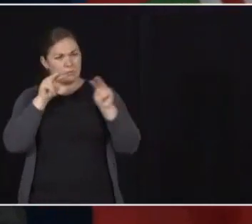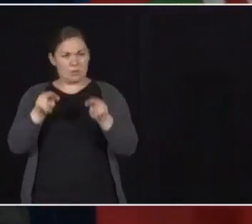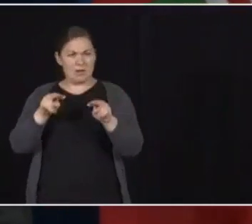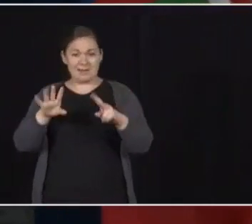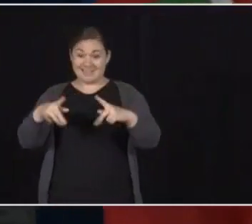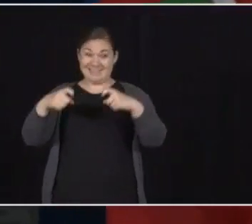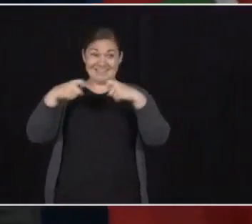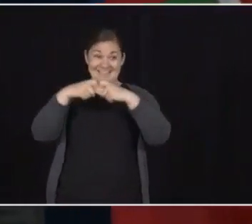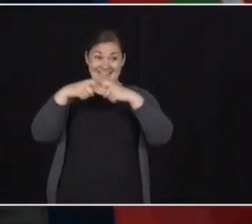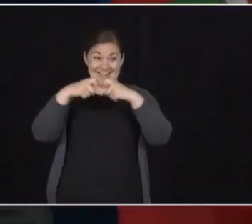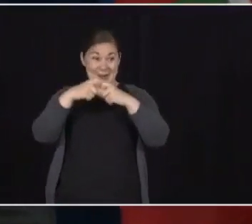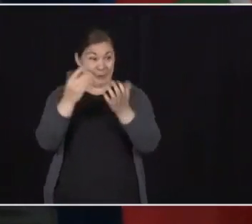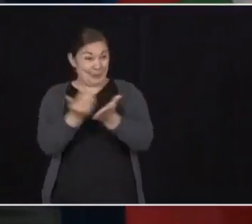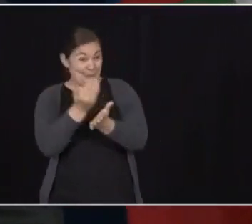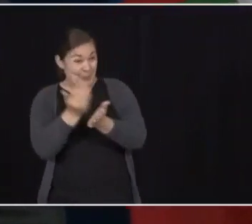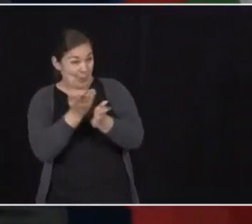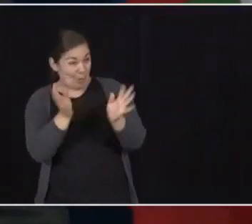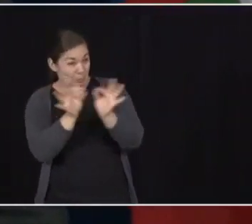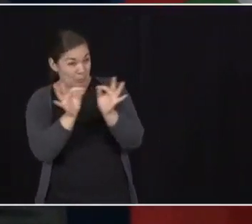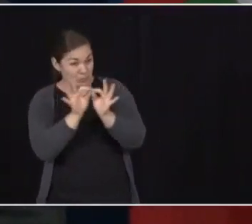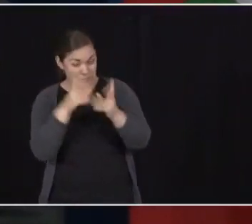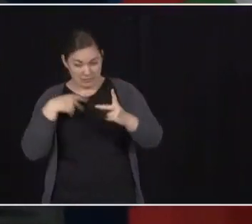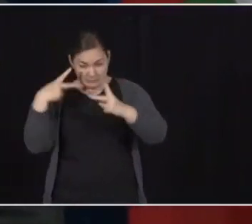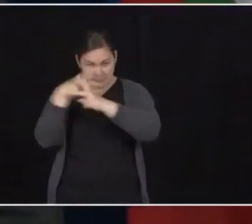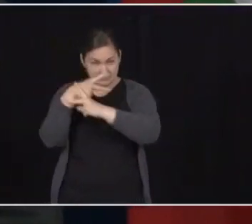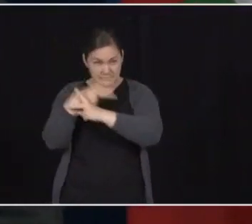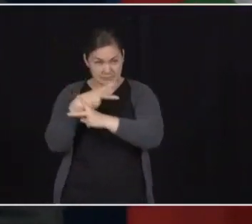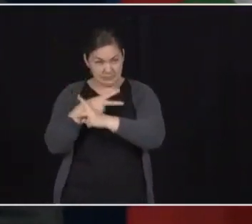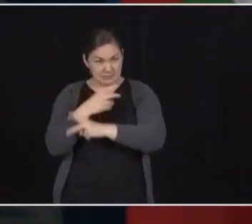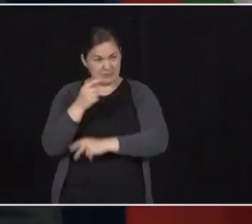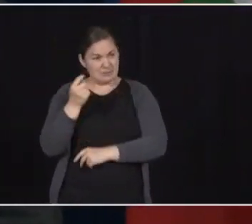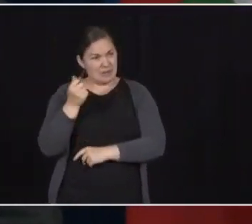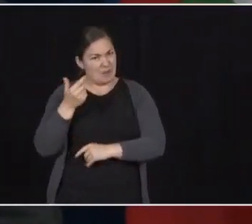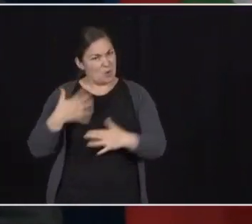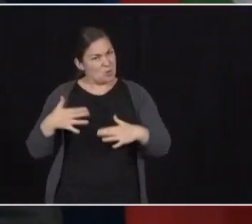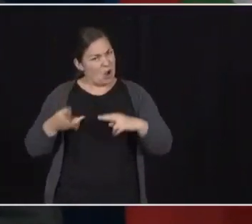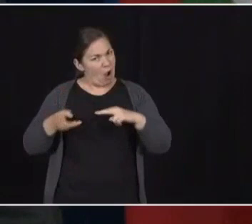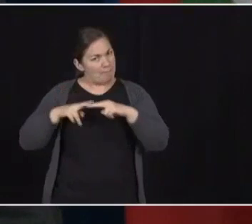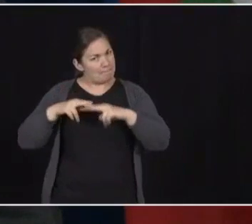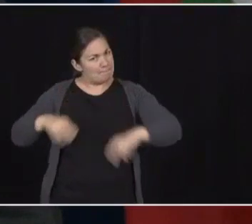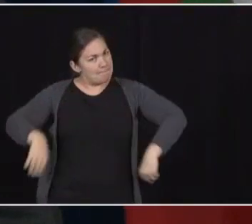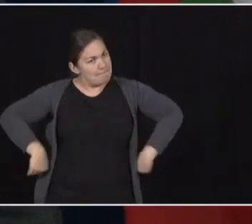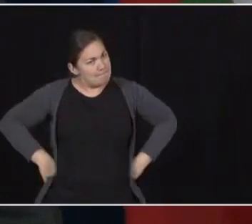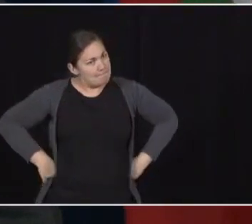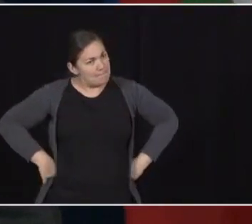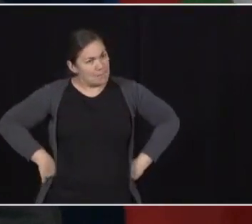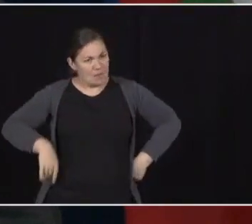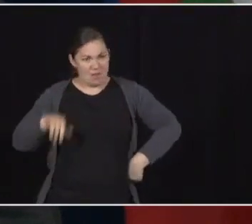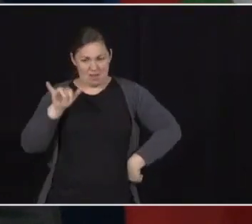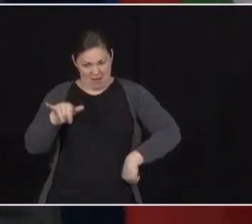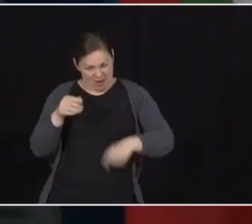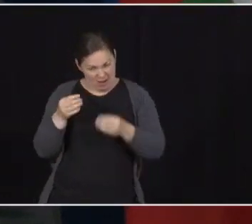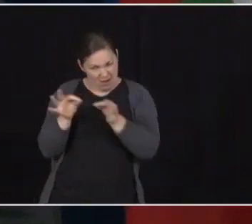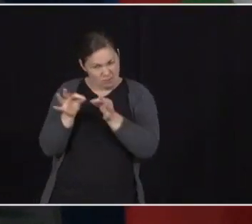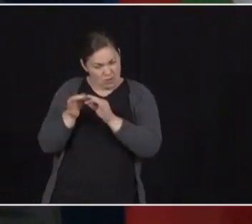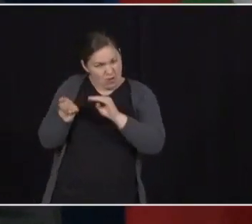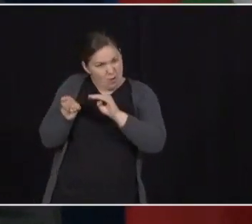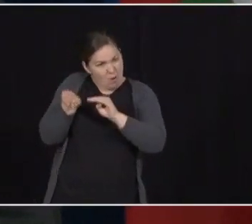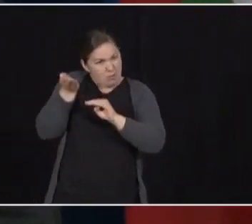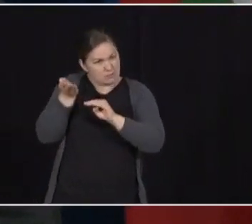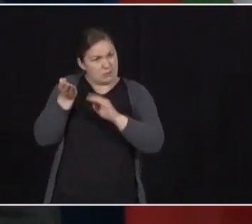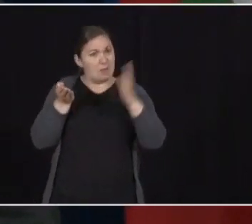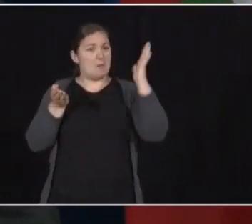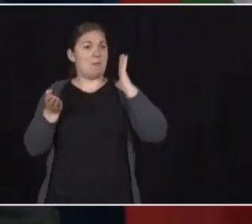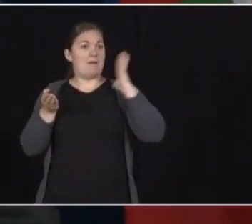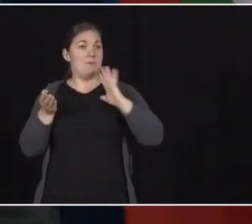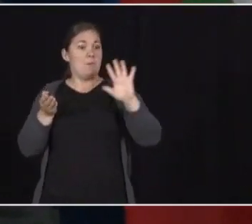that you provided, and you actually end up paying a little bit more with this new pandemic rate. So if you take a bill that was